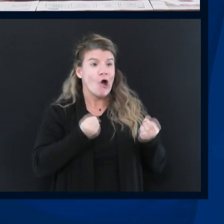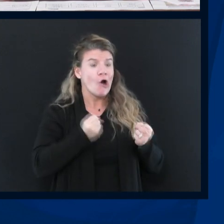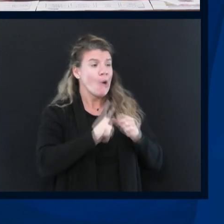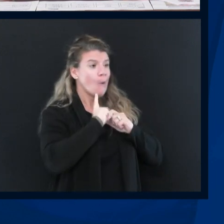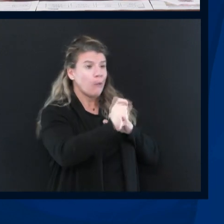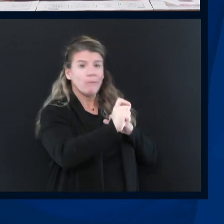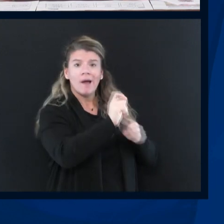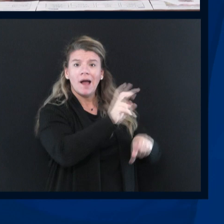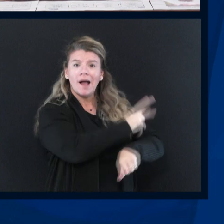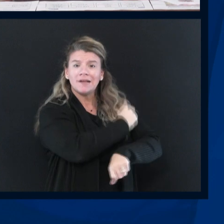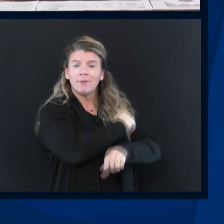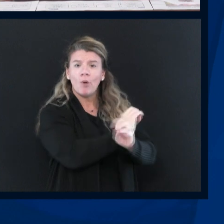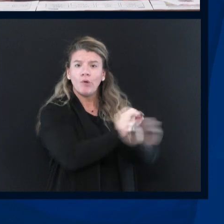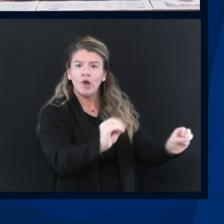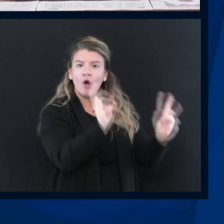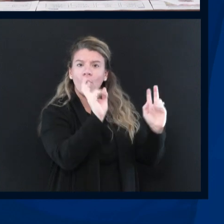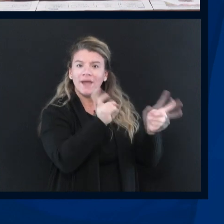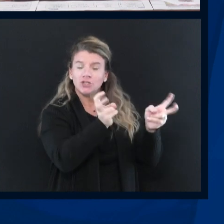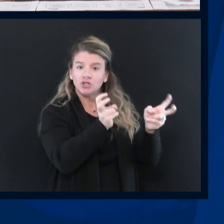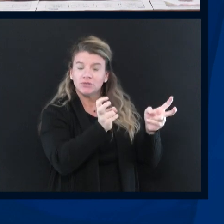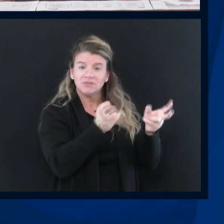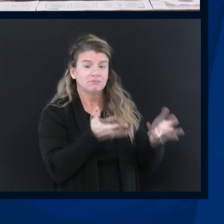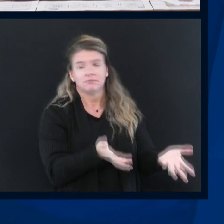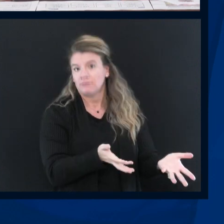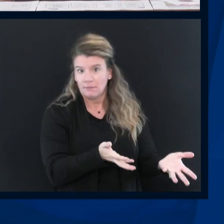no sweat whatsoever, there were